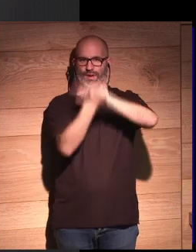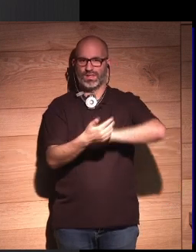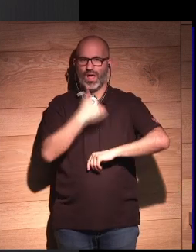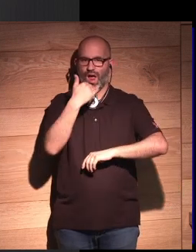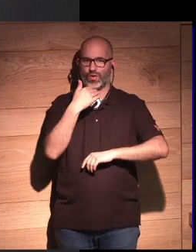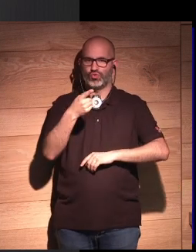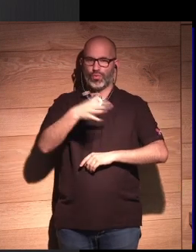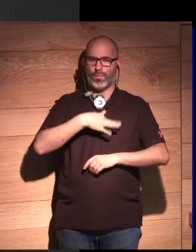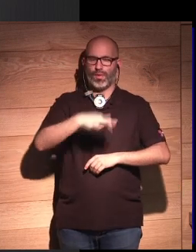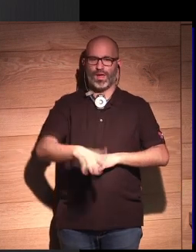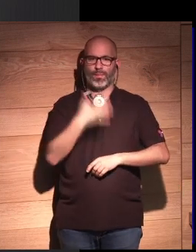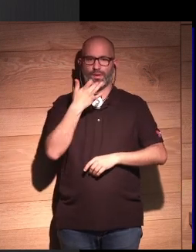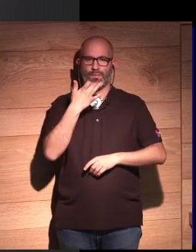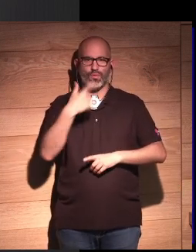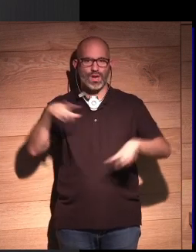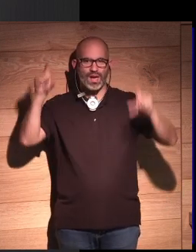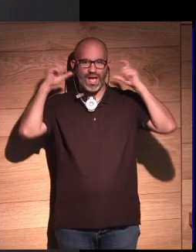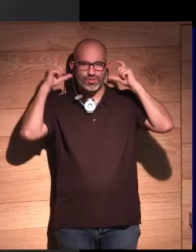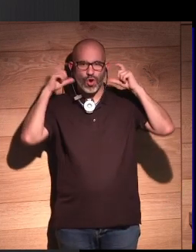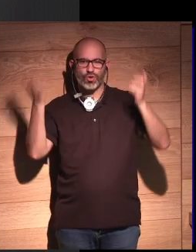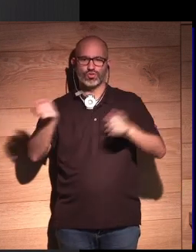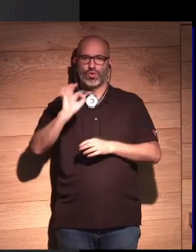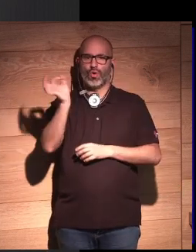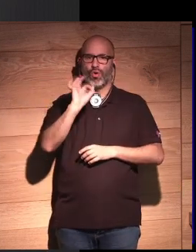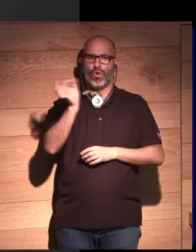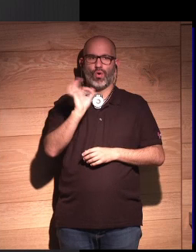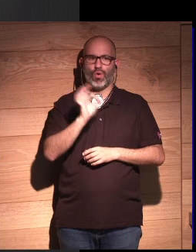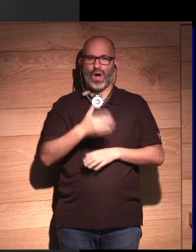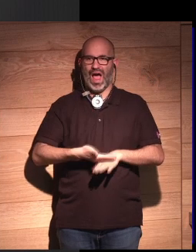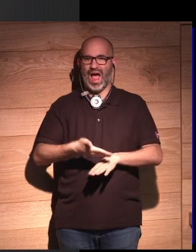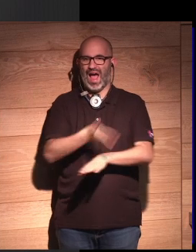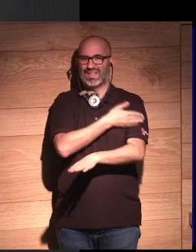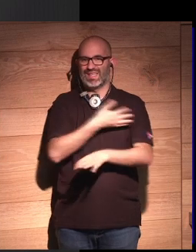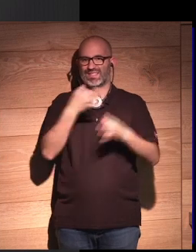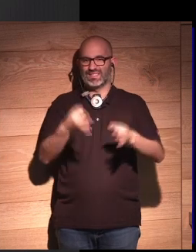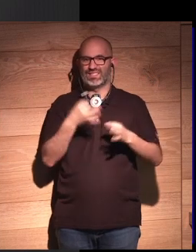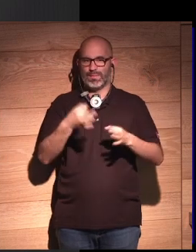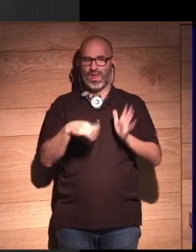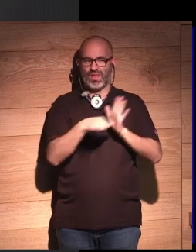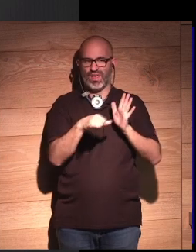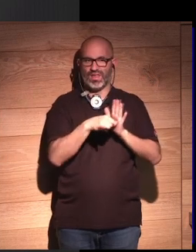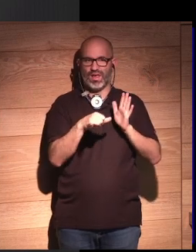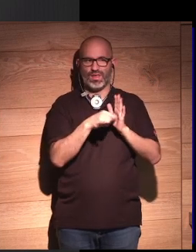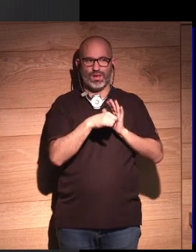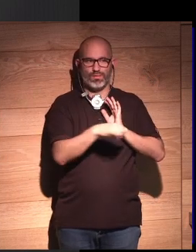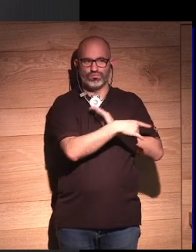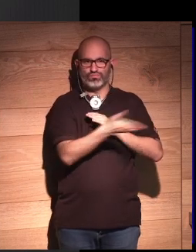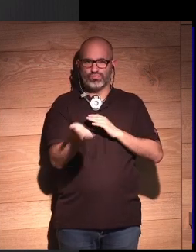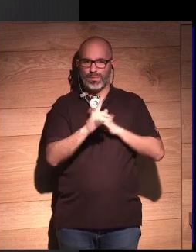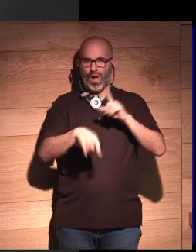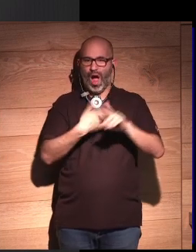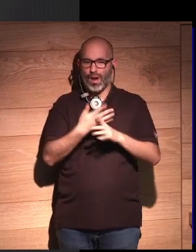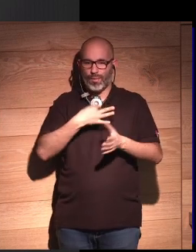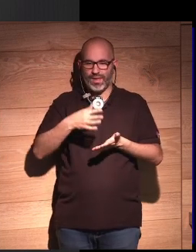sitting in one place and looking around you. Now you can walk around in the environments. And that's what was happening